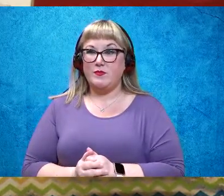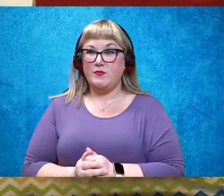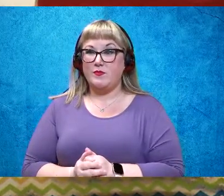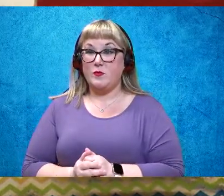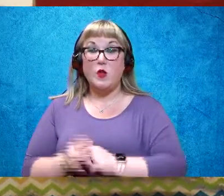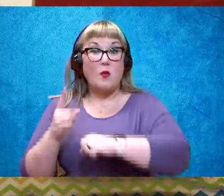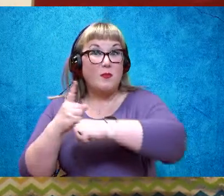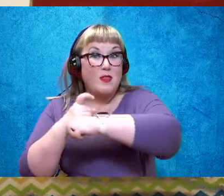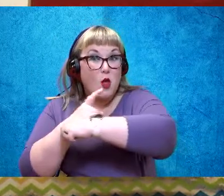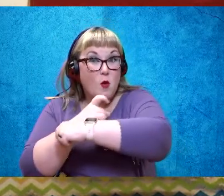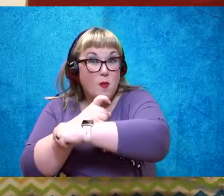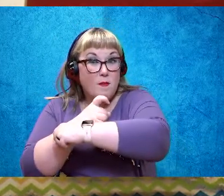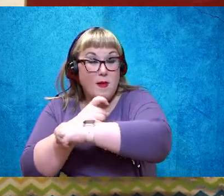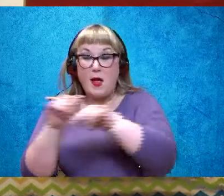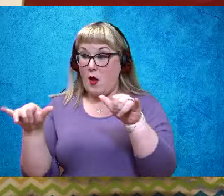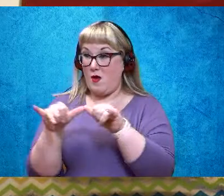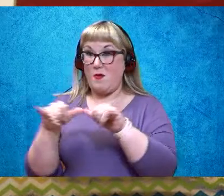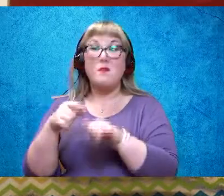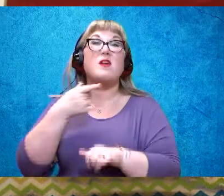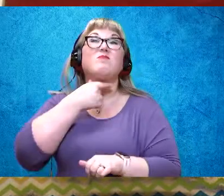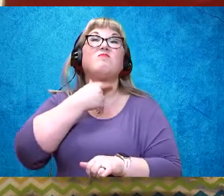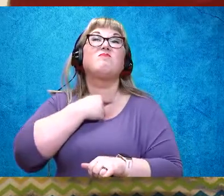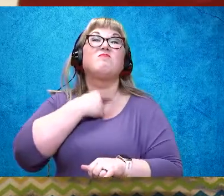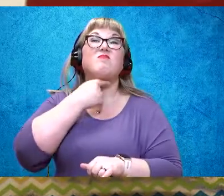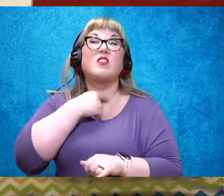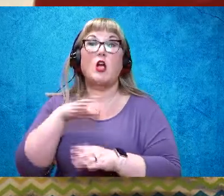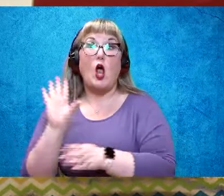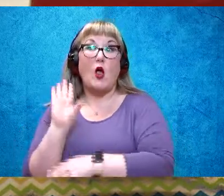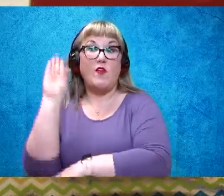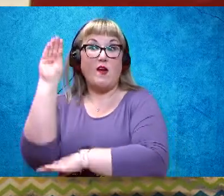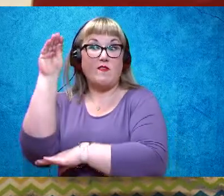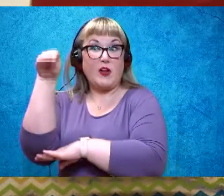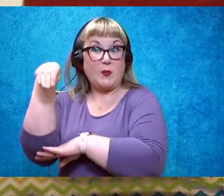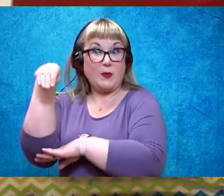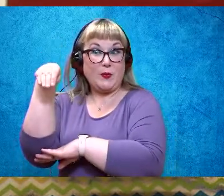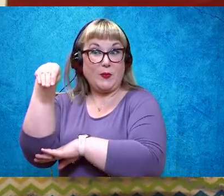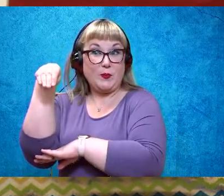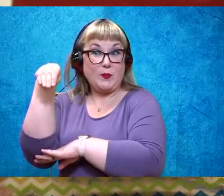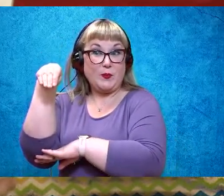The inchworm measured the neck of a flamingo.